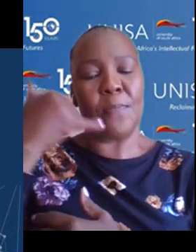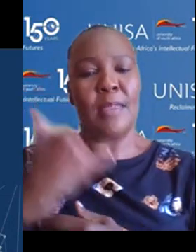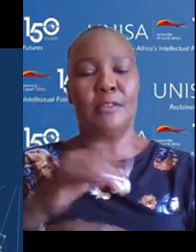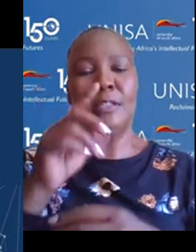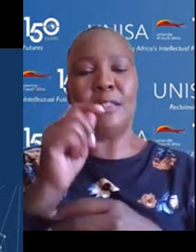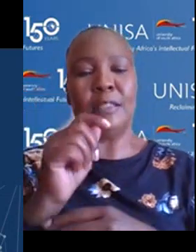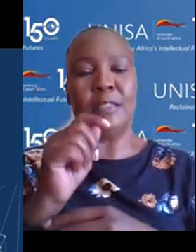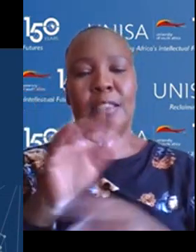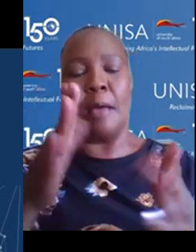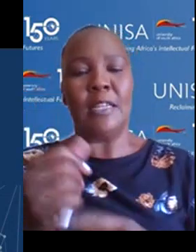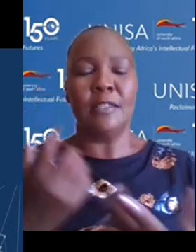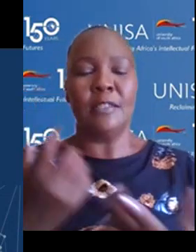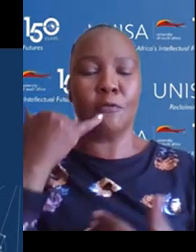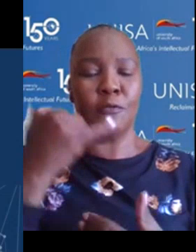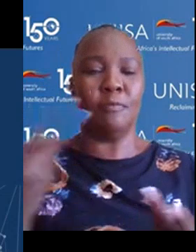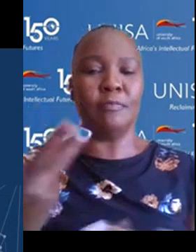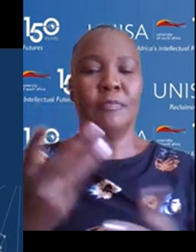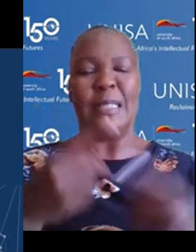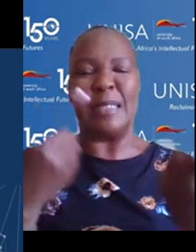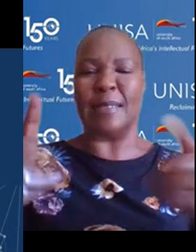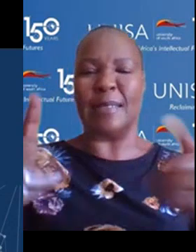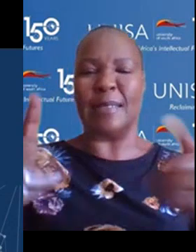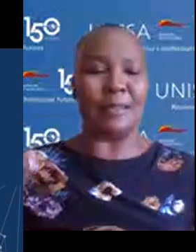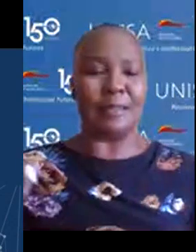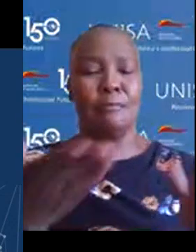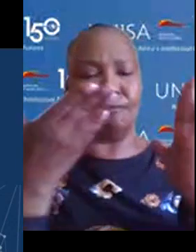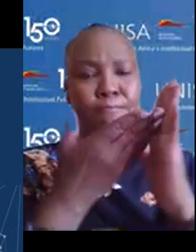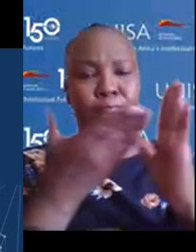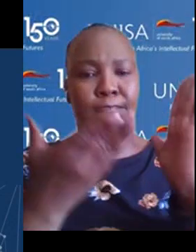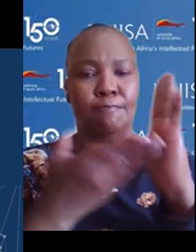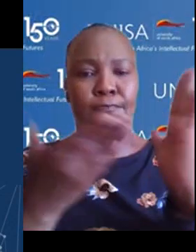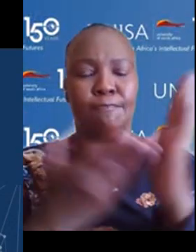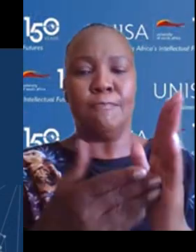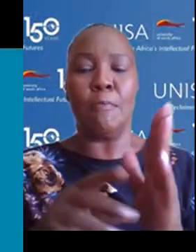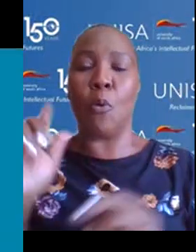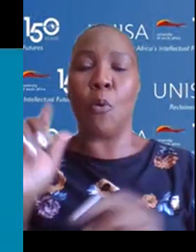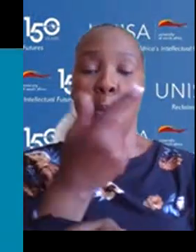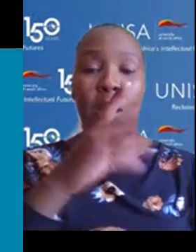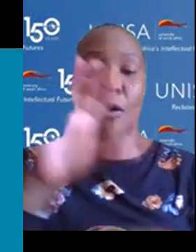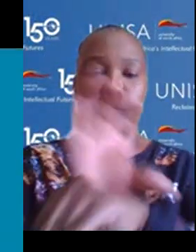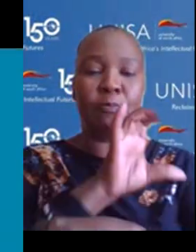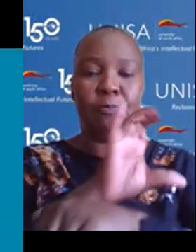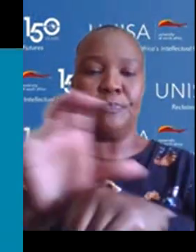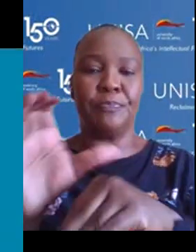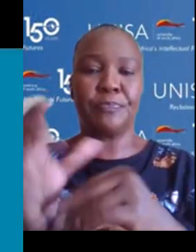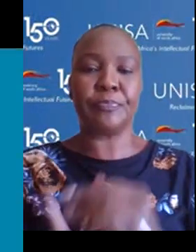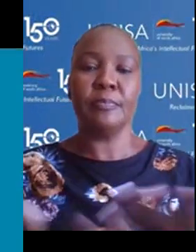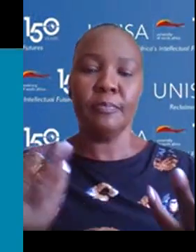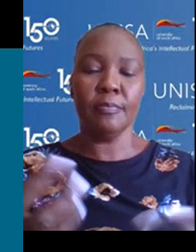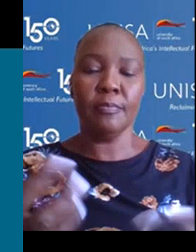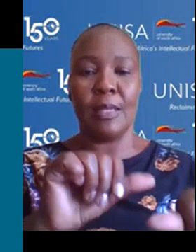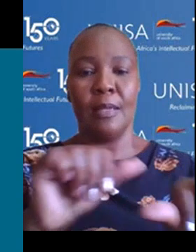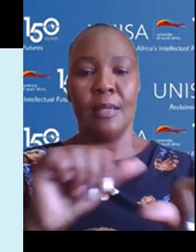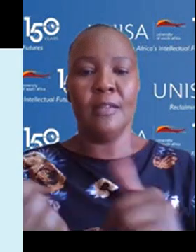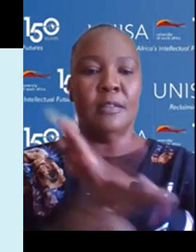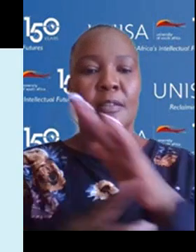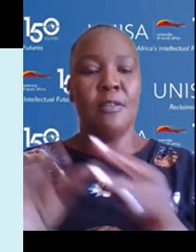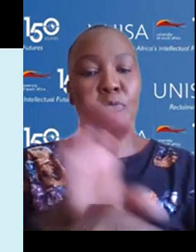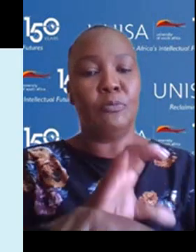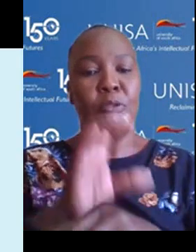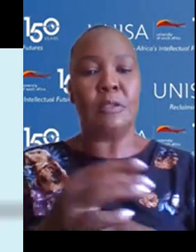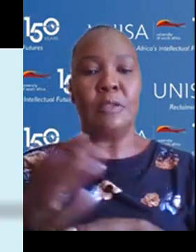tablets. And, so yes, there are different types, but pretty much they all are computers. Let's see the next video. Computers come in